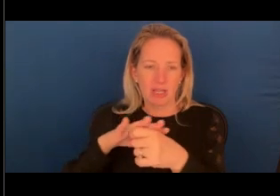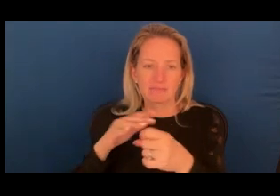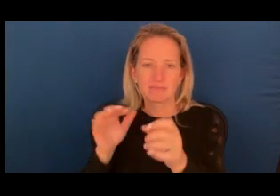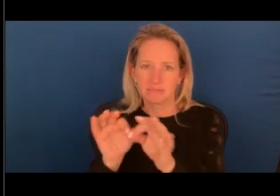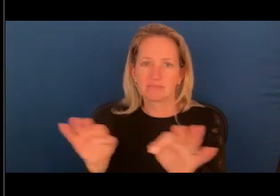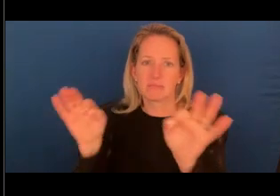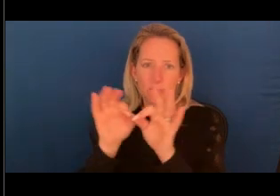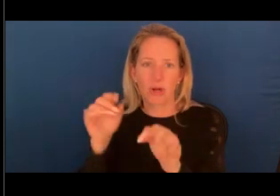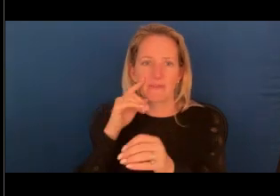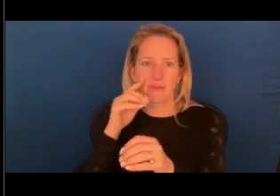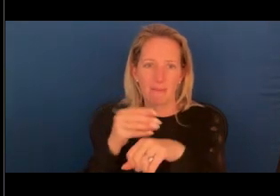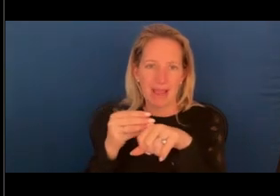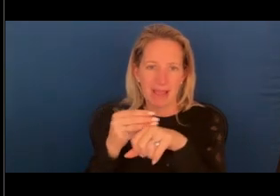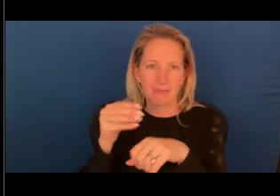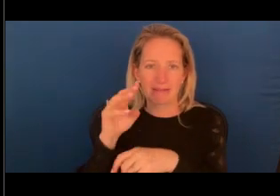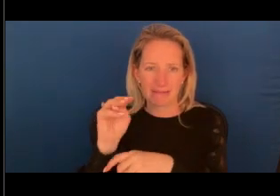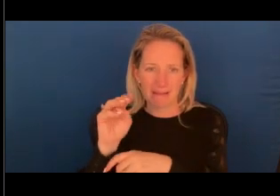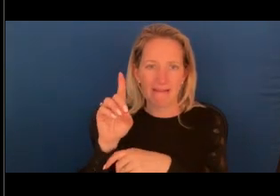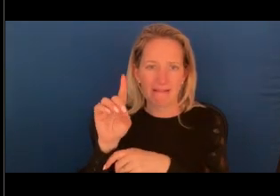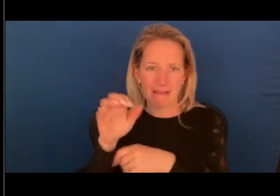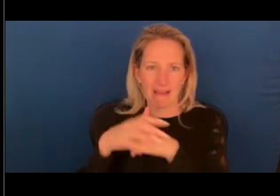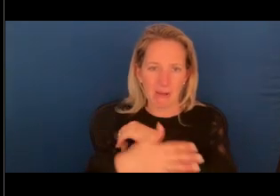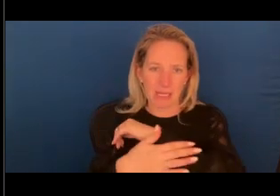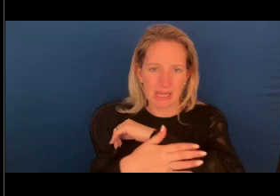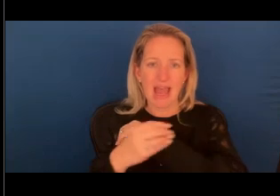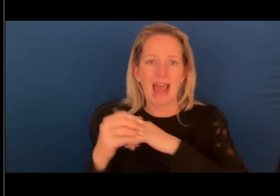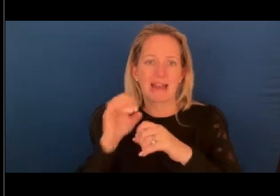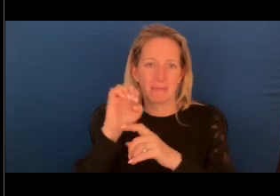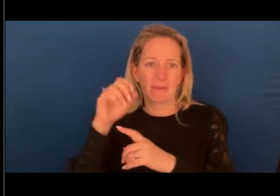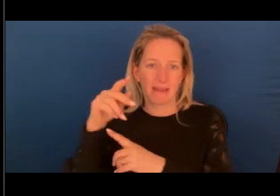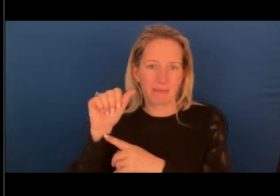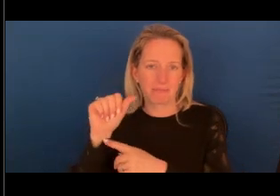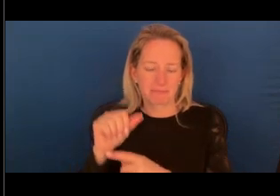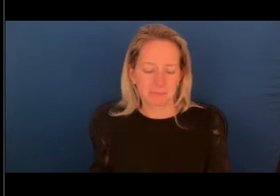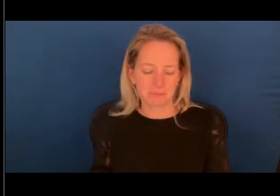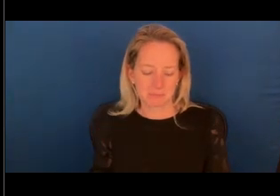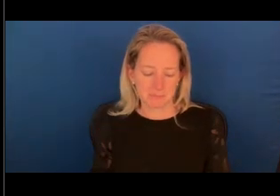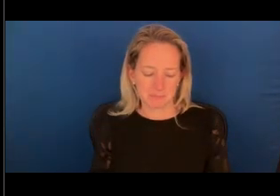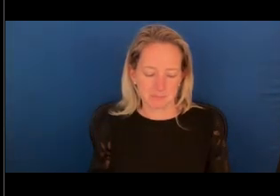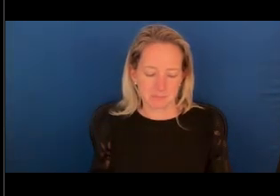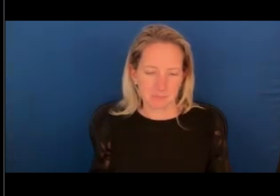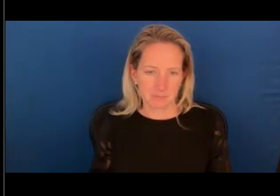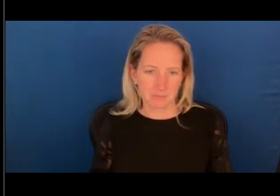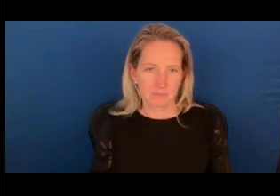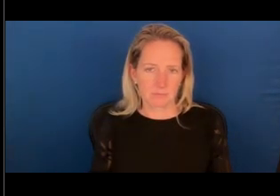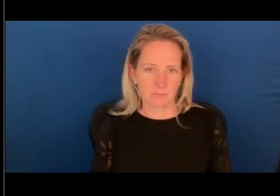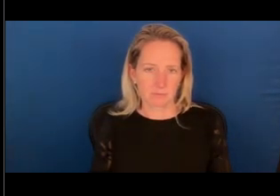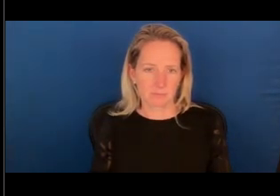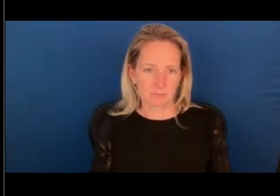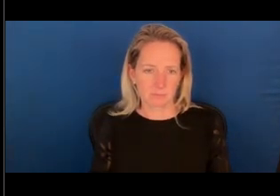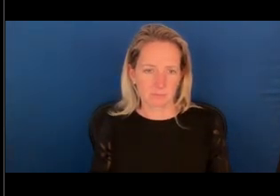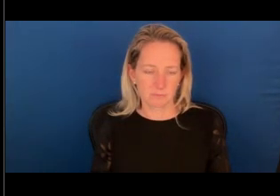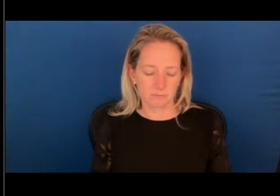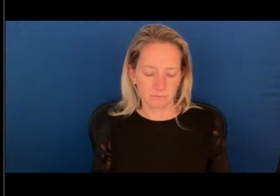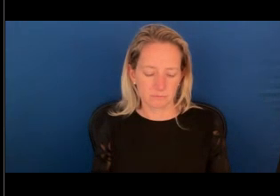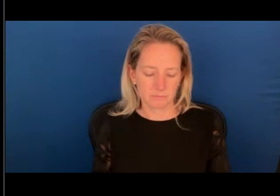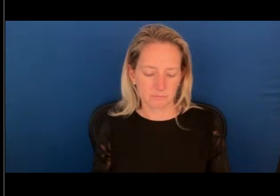and also for the Florida Department of Environmental Protection. Next slide, please. Oh, actually, you can get